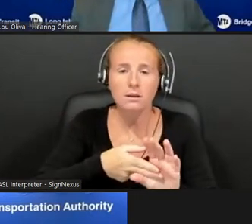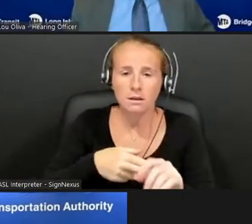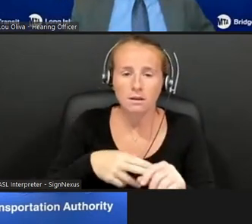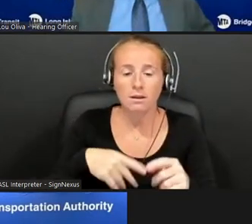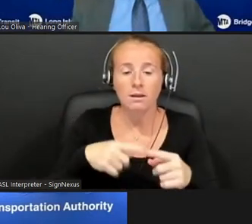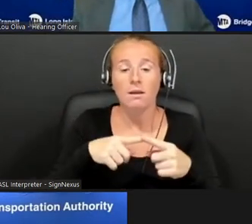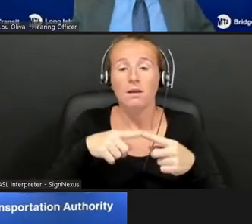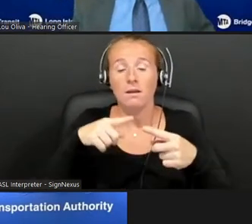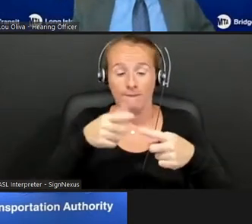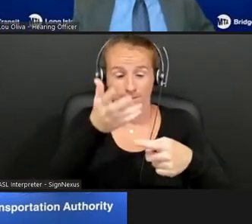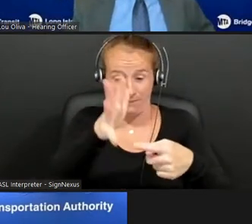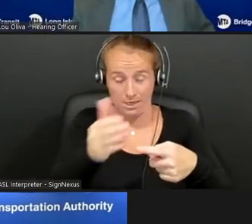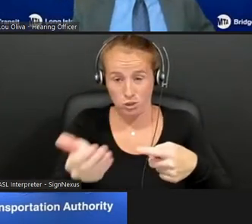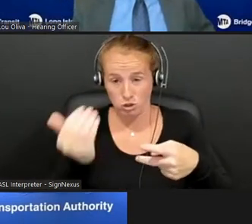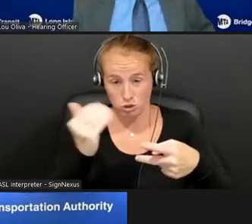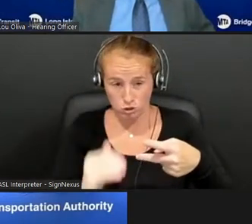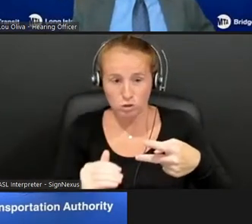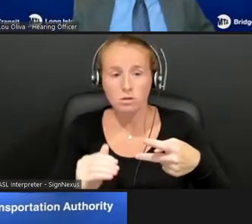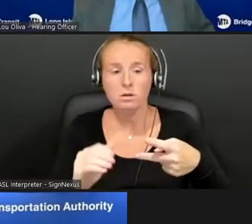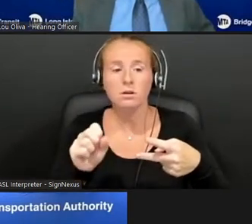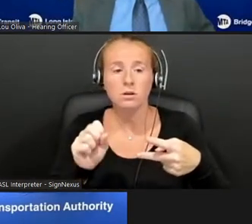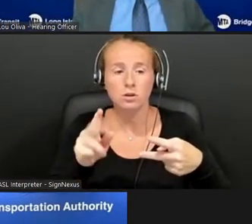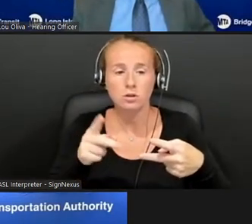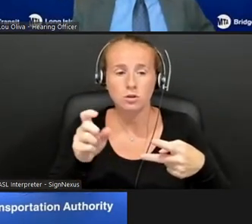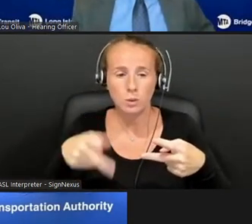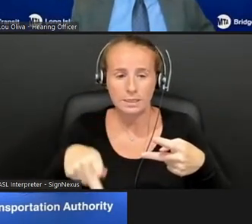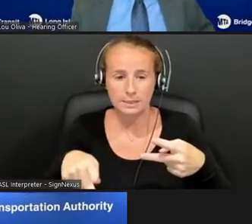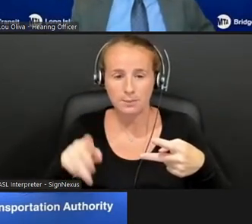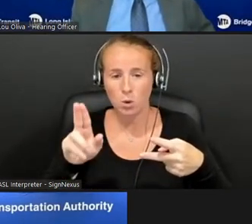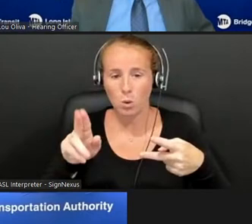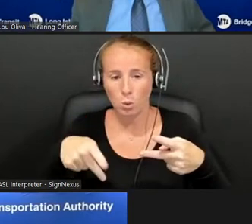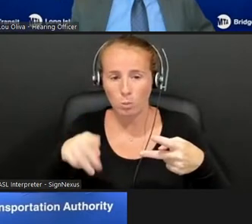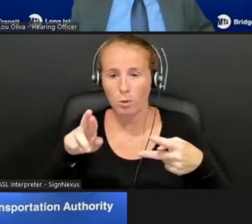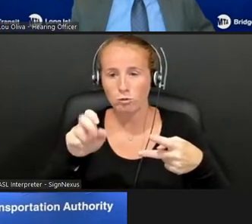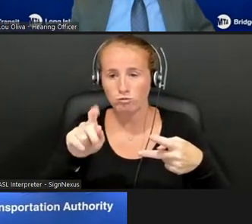David Gill de Rubio will be sudeep upridi